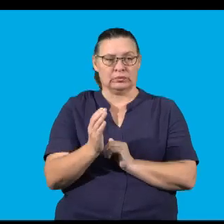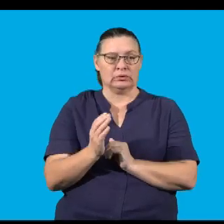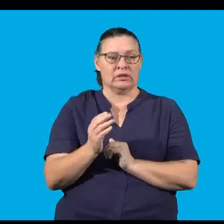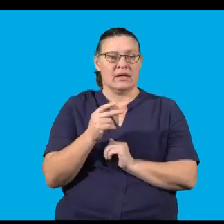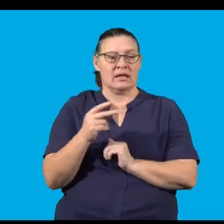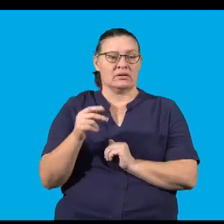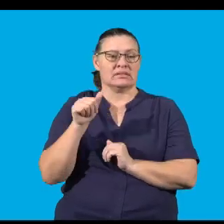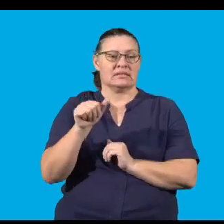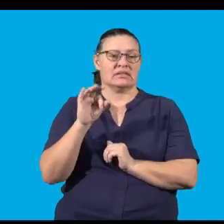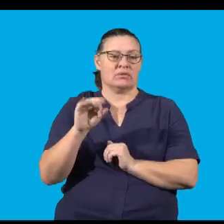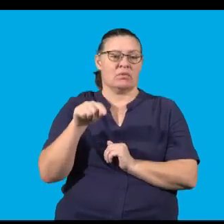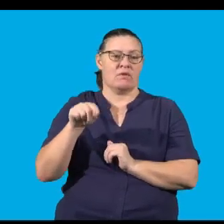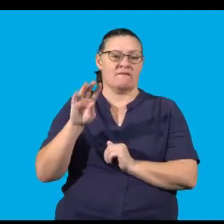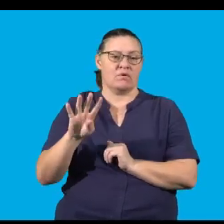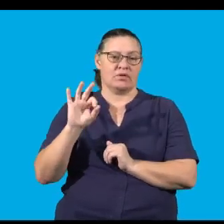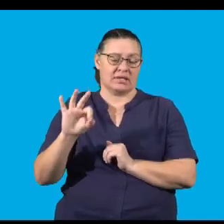is equal to